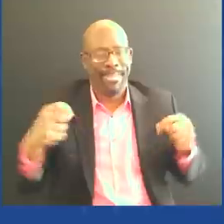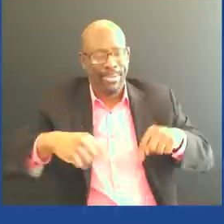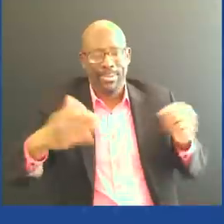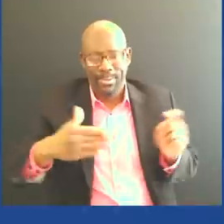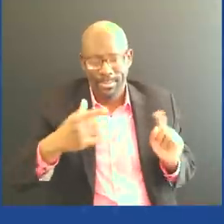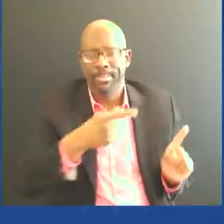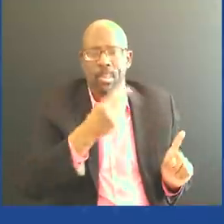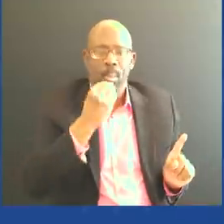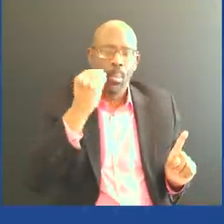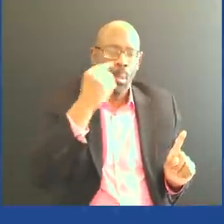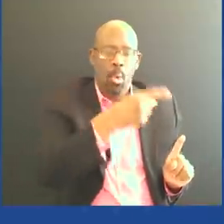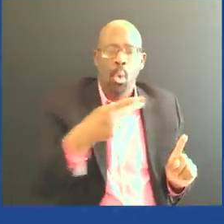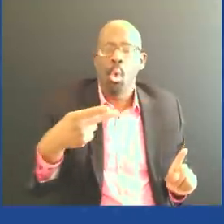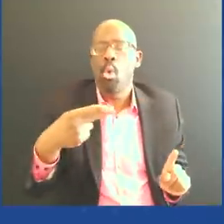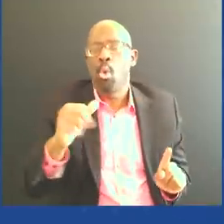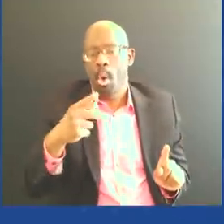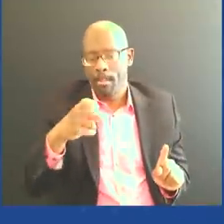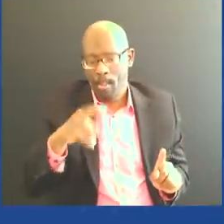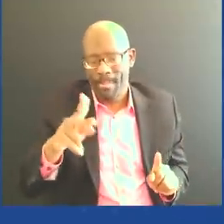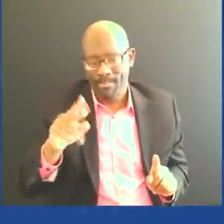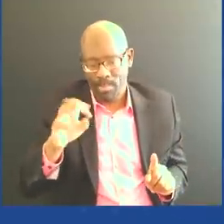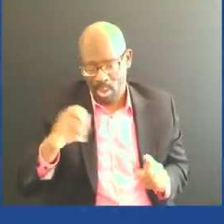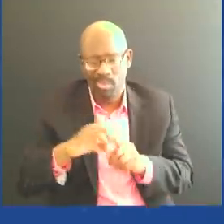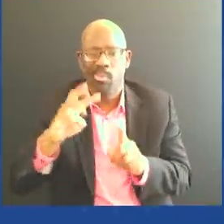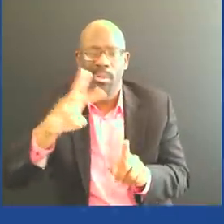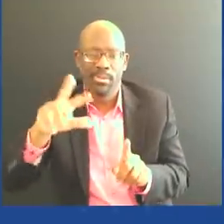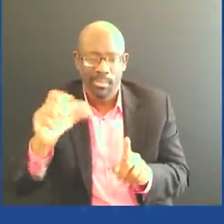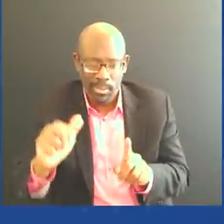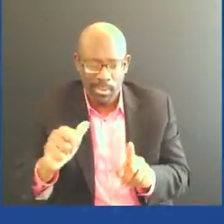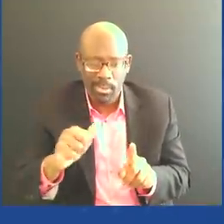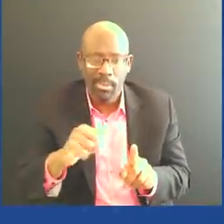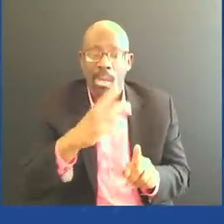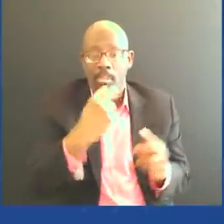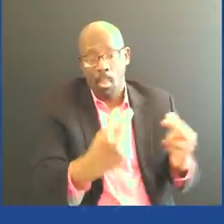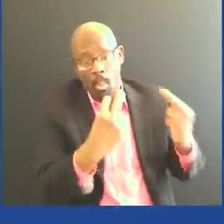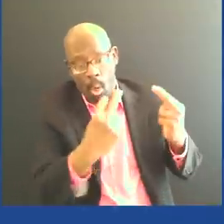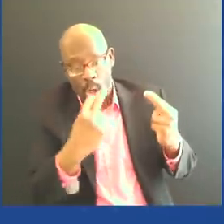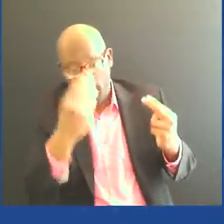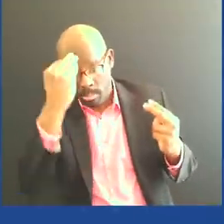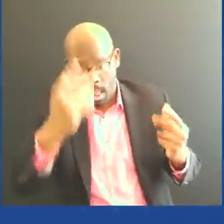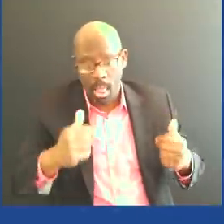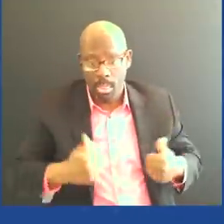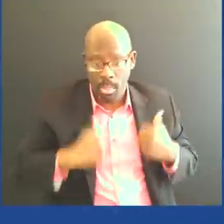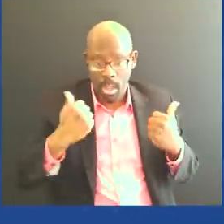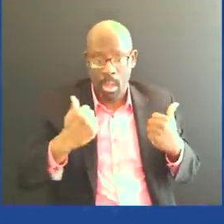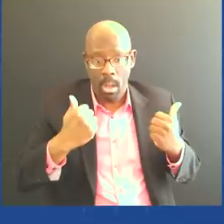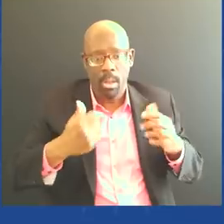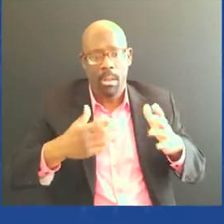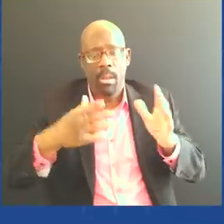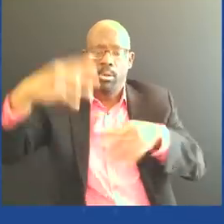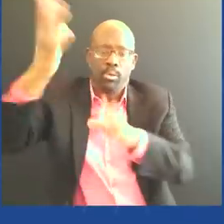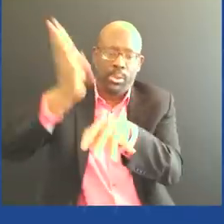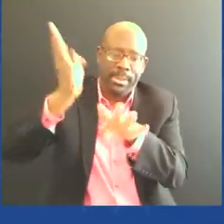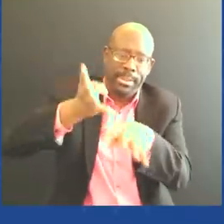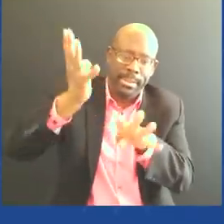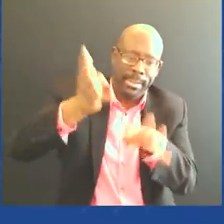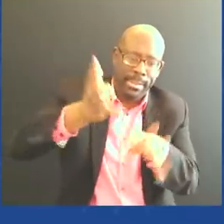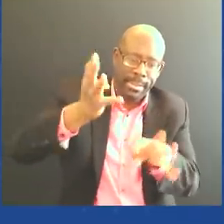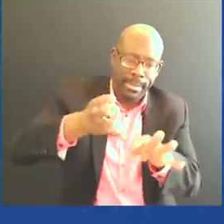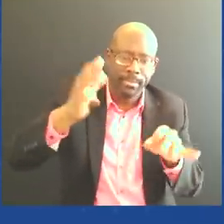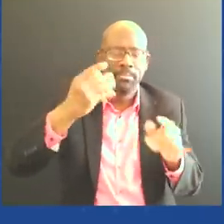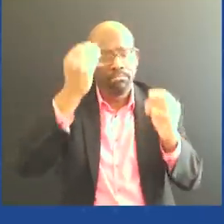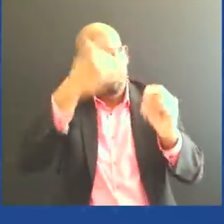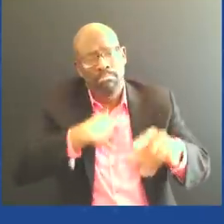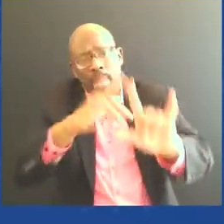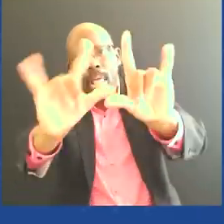was one. Ray, if you're watching this, we're live-streaming this. If you're watching this, just know we love you. Give him another round of applause. Thanks a million, Ray. Ray Mays, thank you for